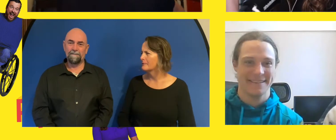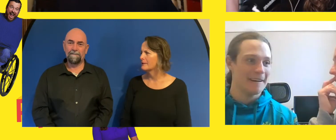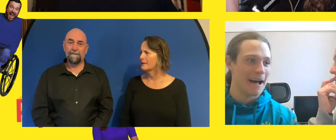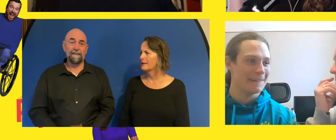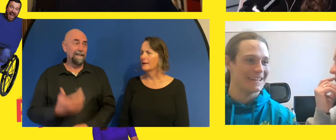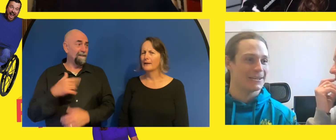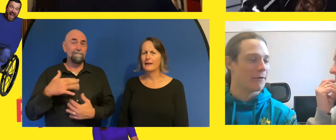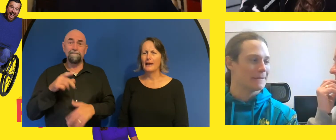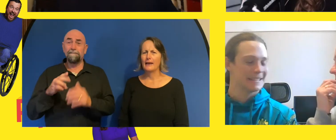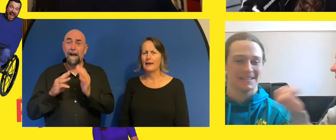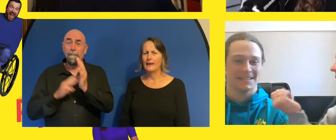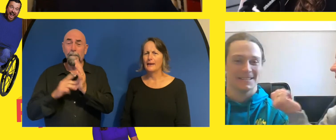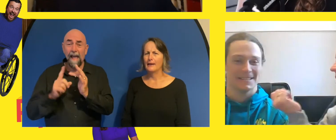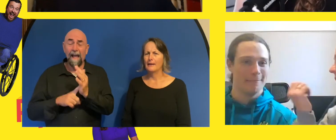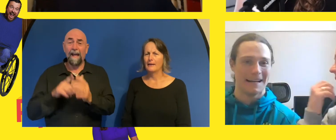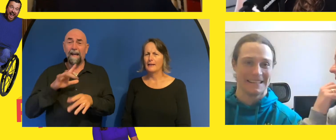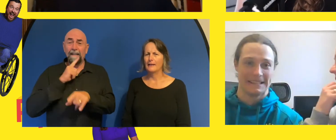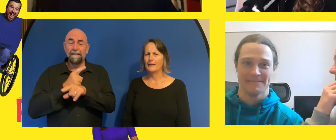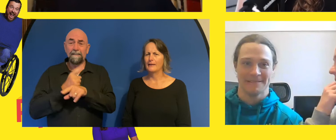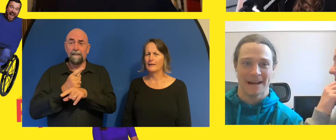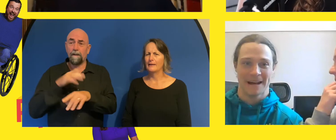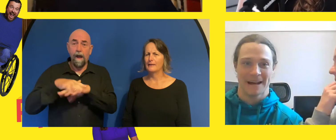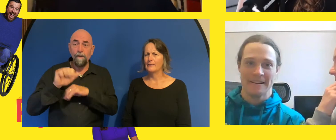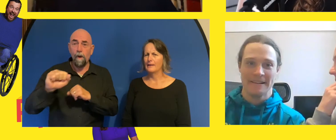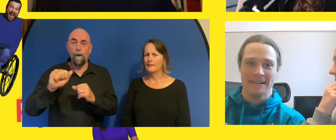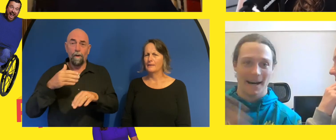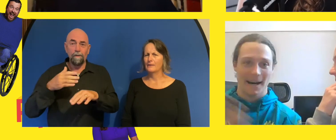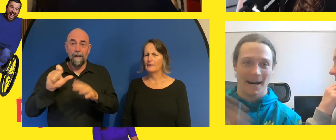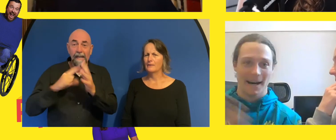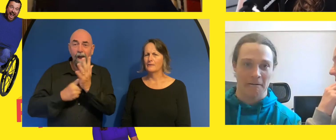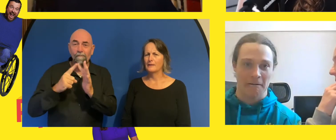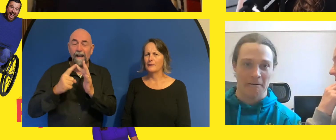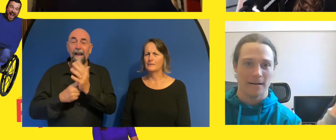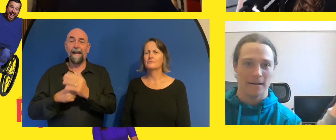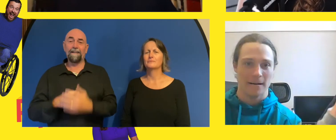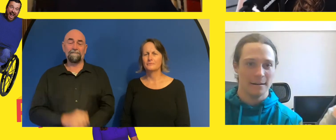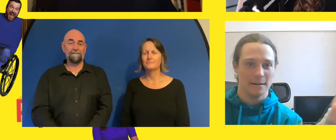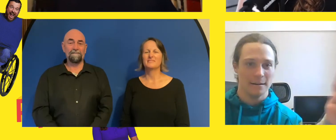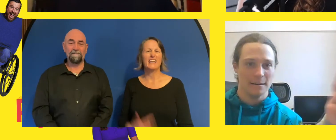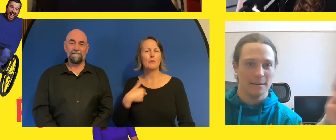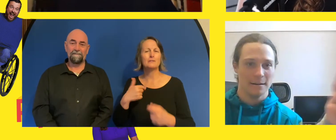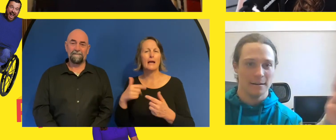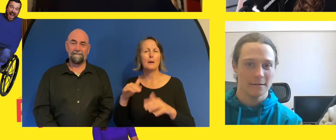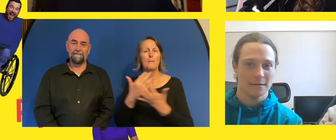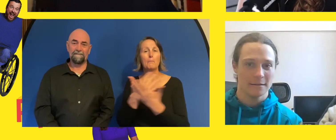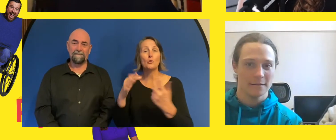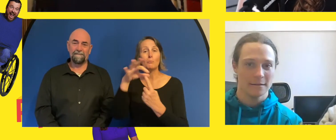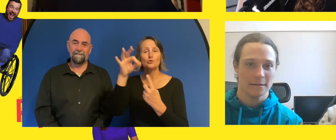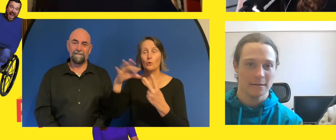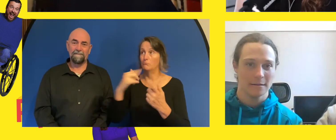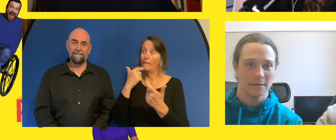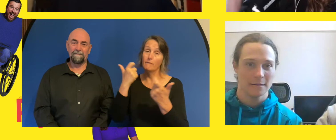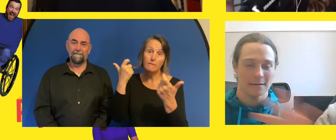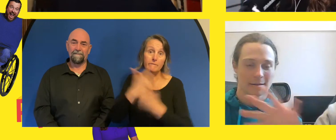many competitions have Mel been in from like the start of her career? Yeah. And it was like a multiple choice.